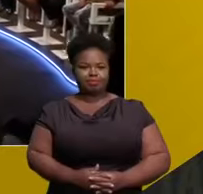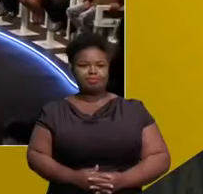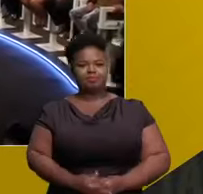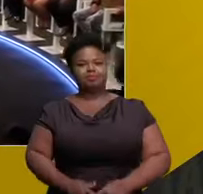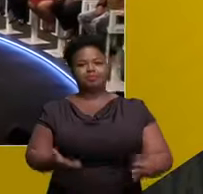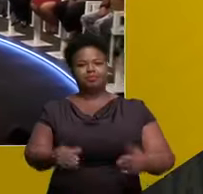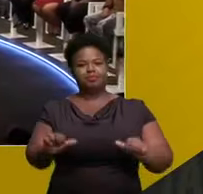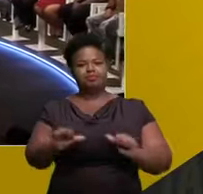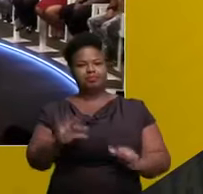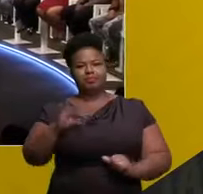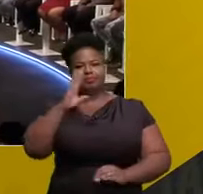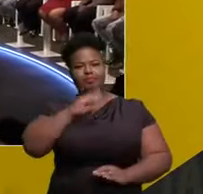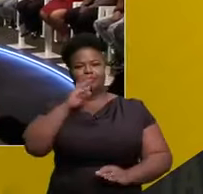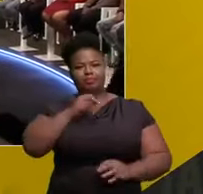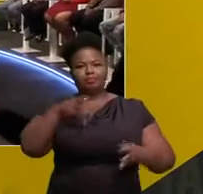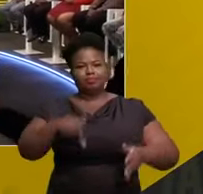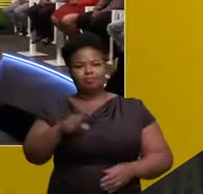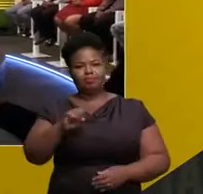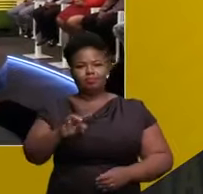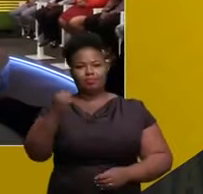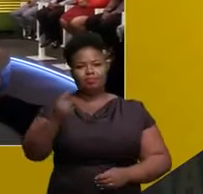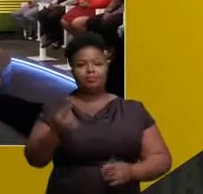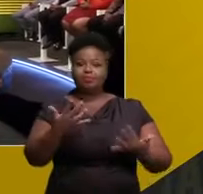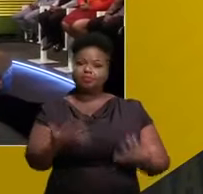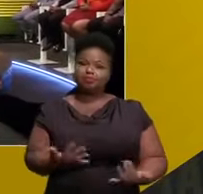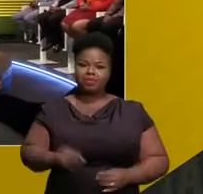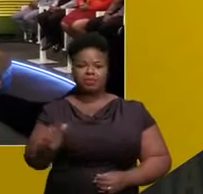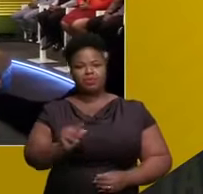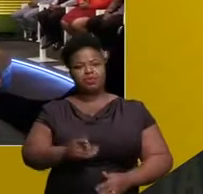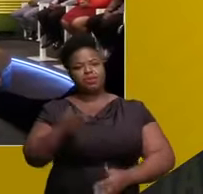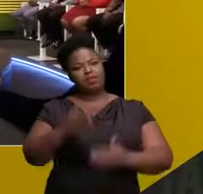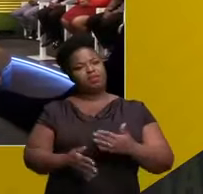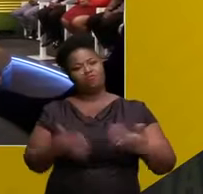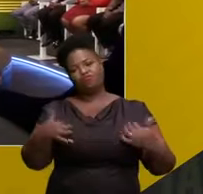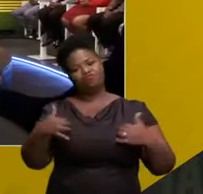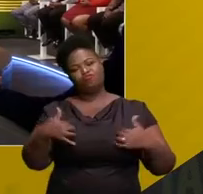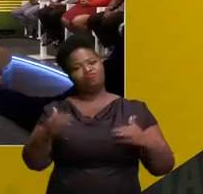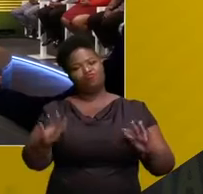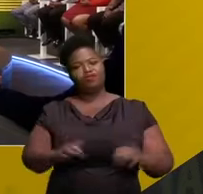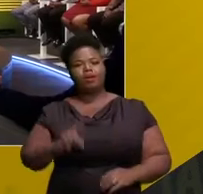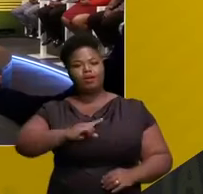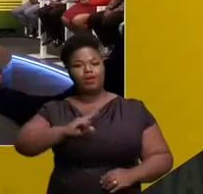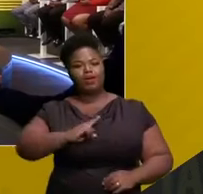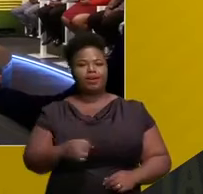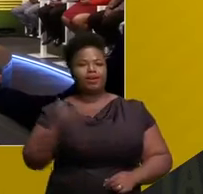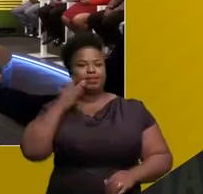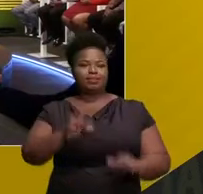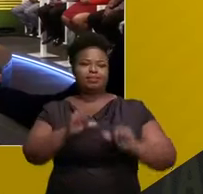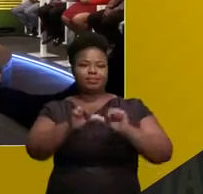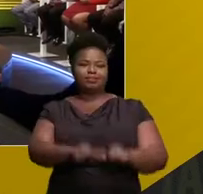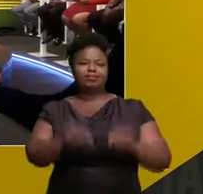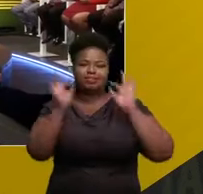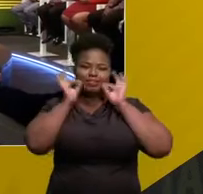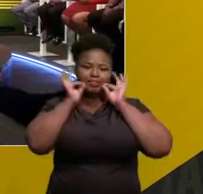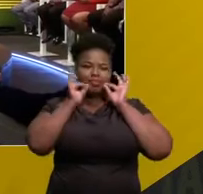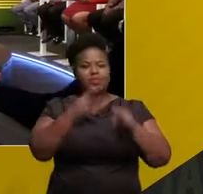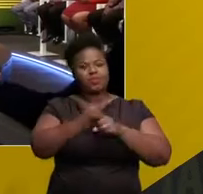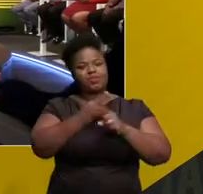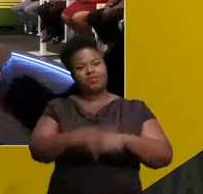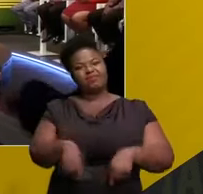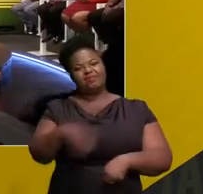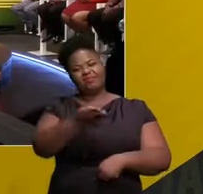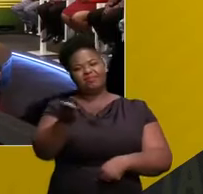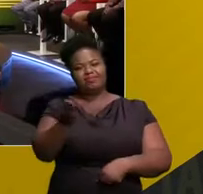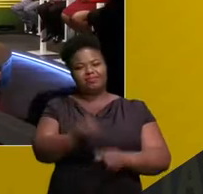Welcome back to Daily Thetha la SABC 1 again. Noma sengithi show iyaphela ungakhathazeki. Beyiphele show ukukhumbula ukuthi ngaye ku Facebook ngabe sishiye khona for